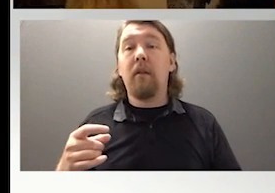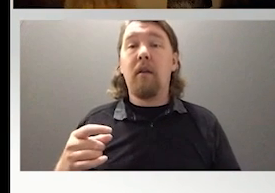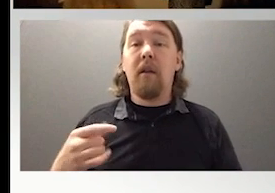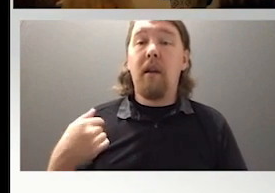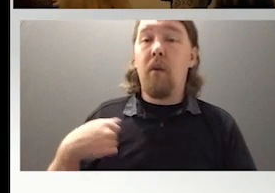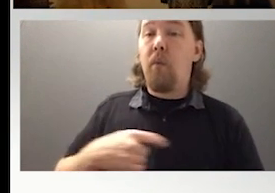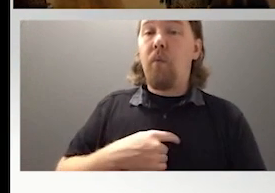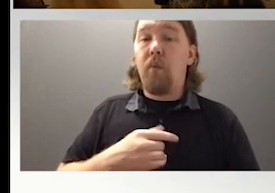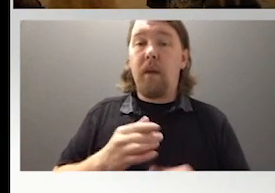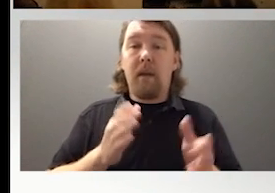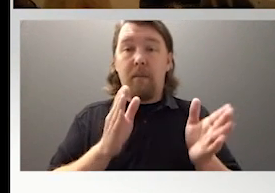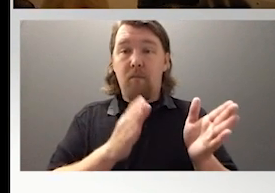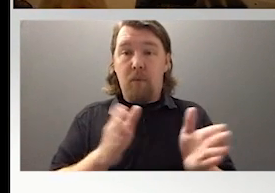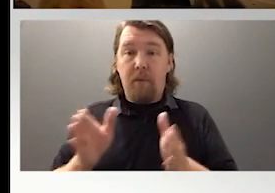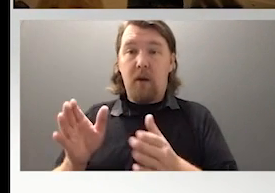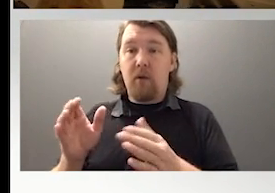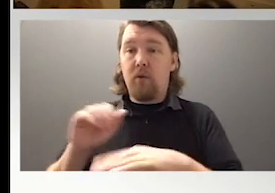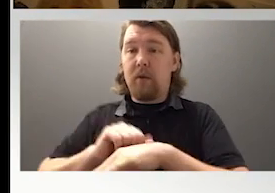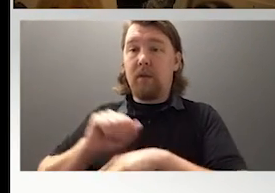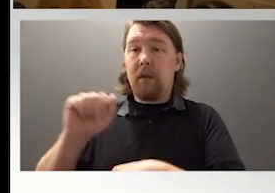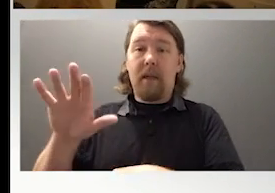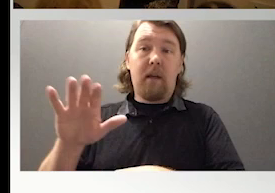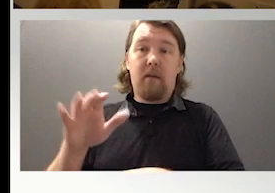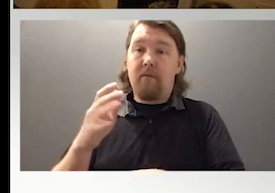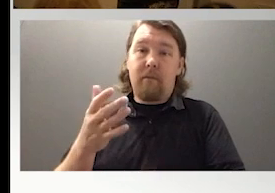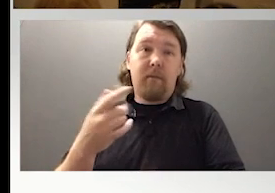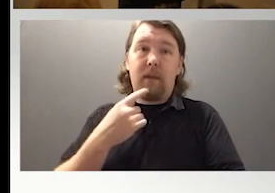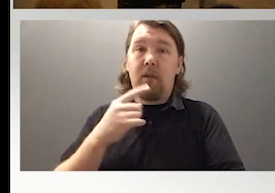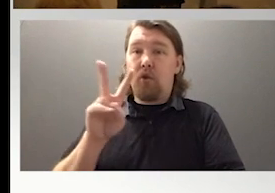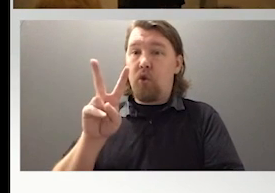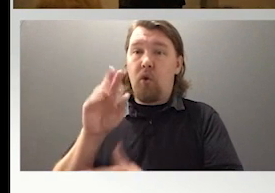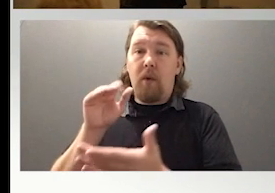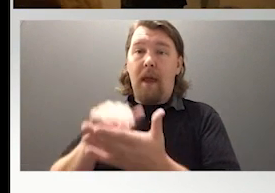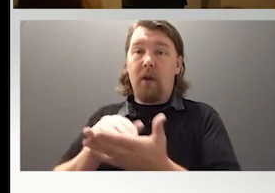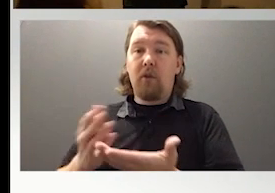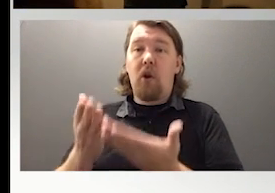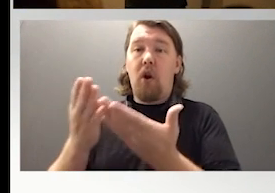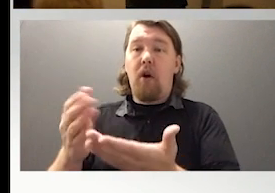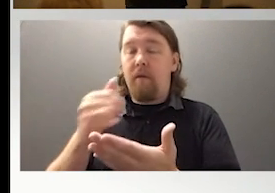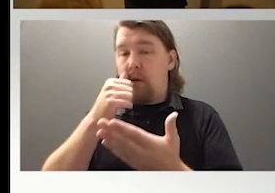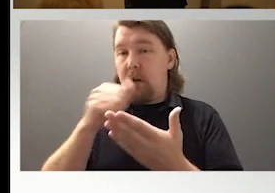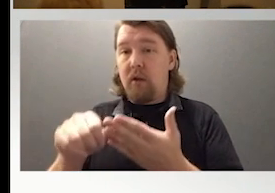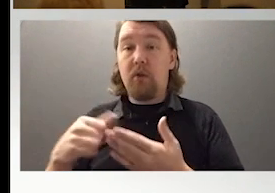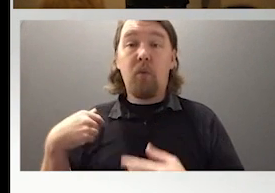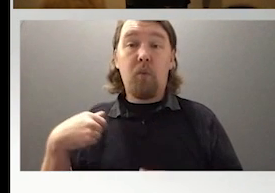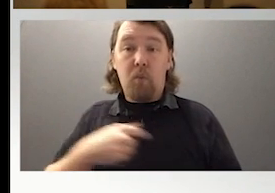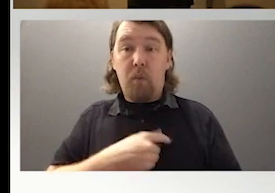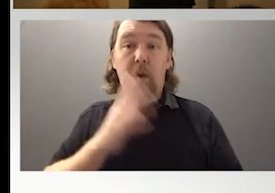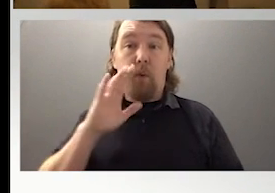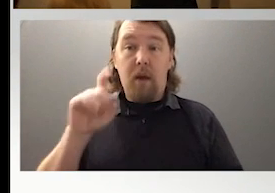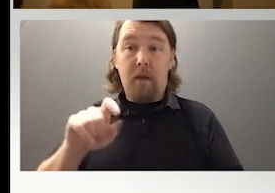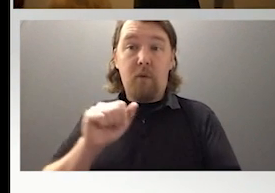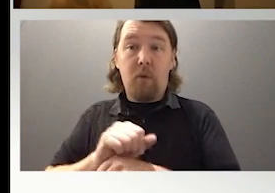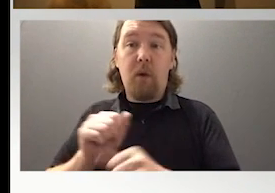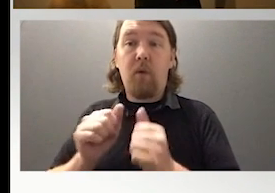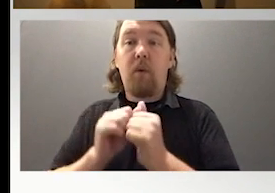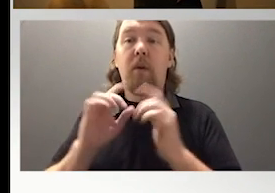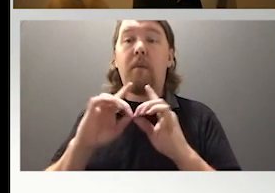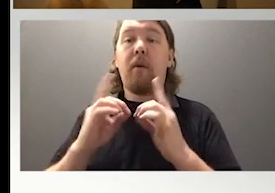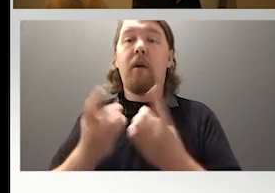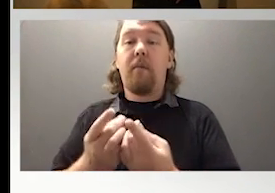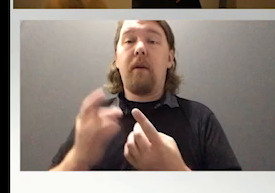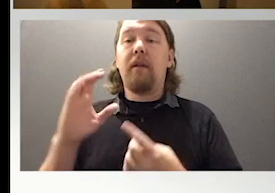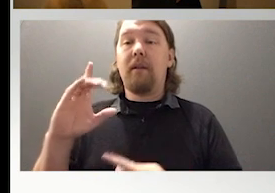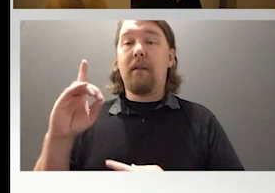we prepare to send out, say, 2,000 offer letters, we will have to work with the Department of Children and Families hand